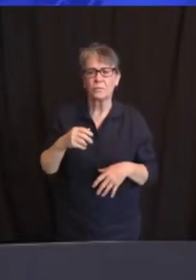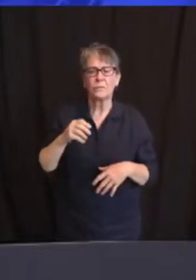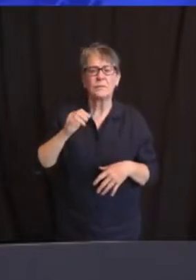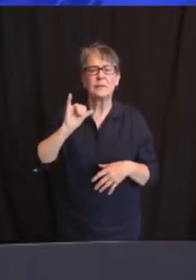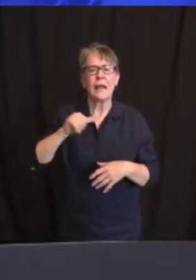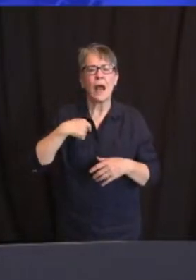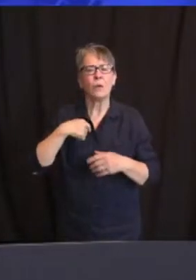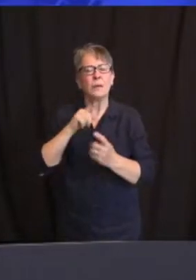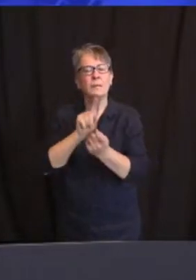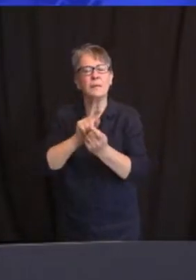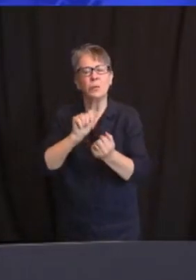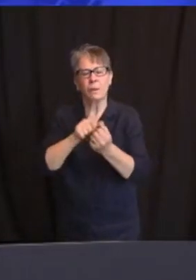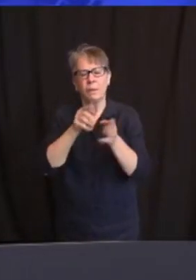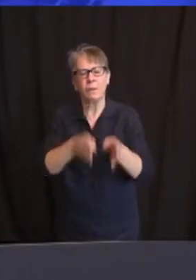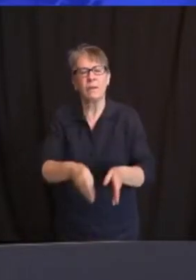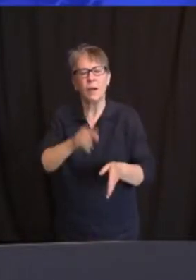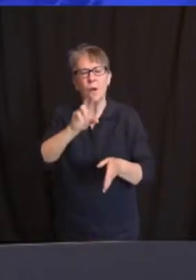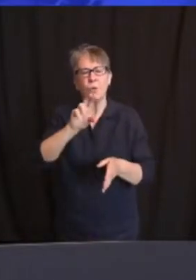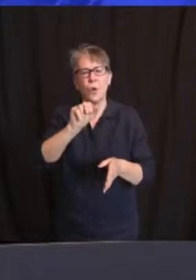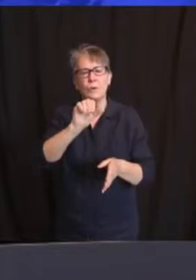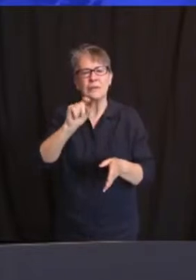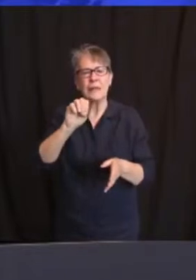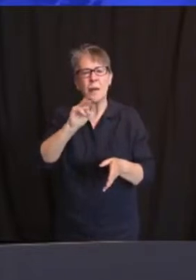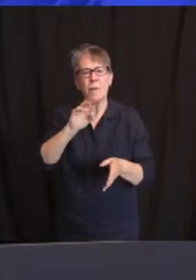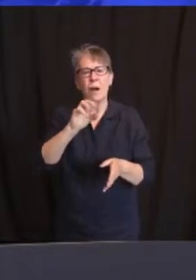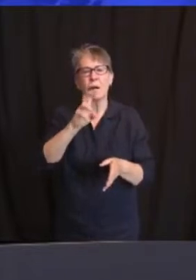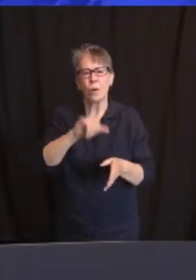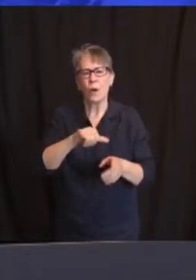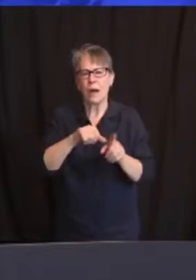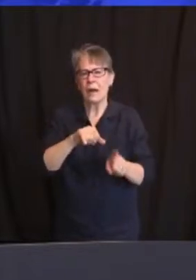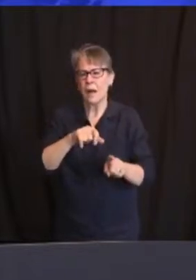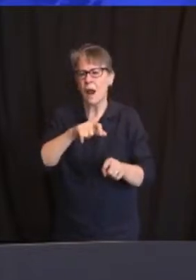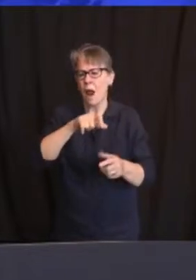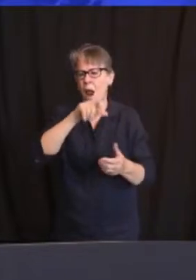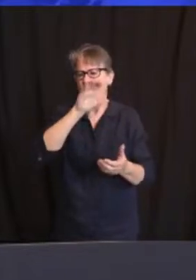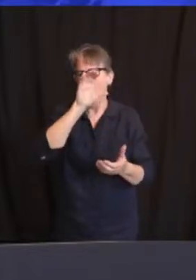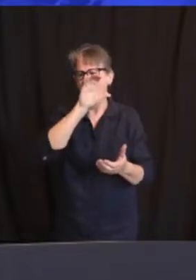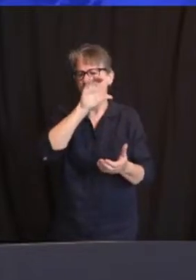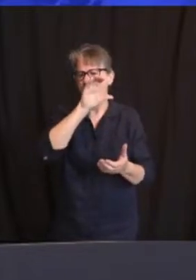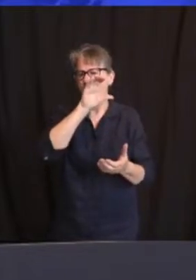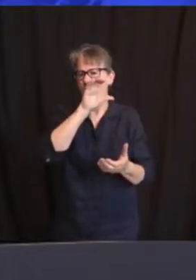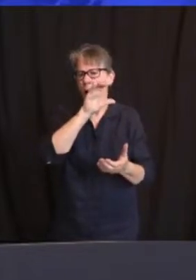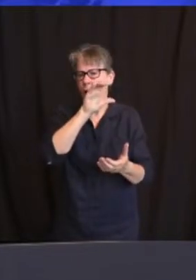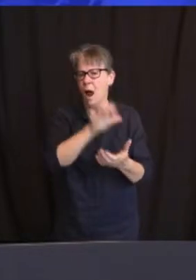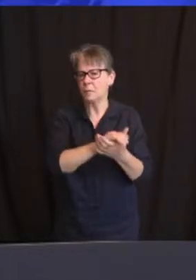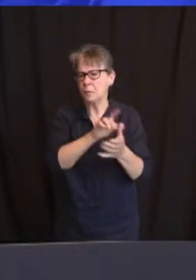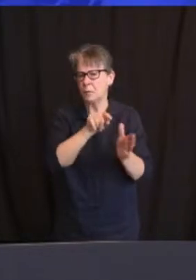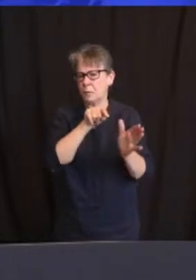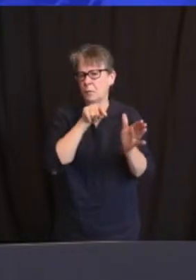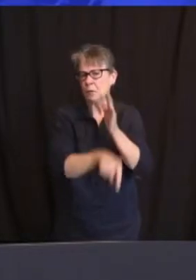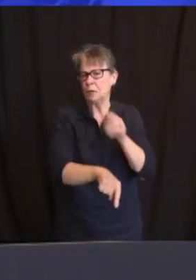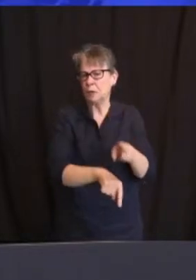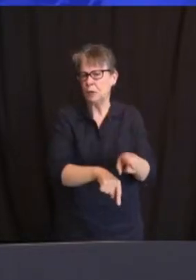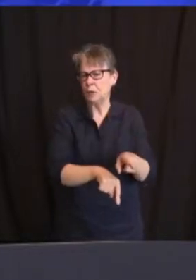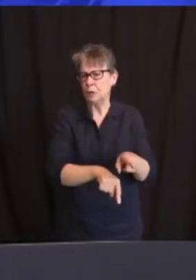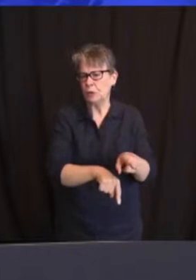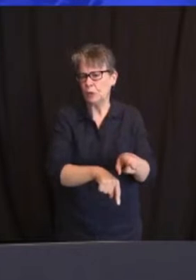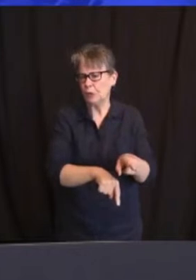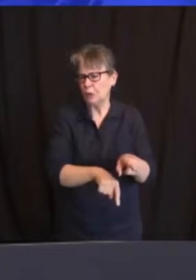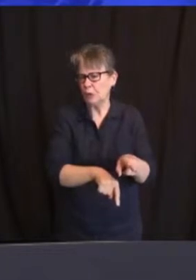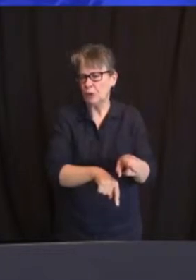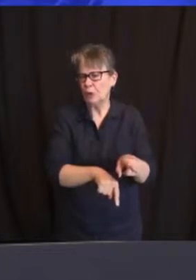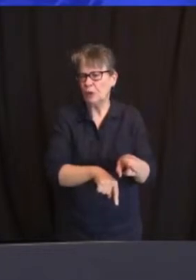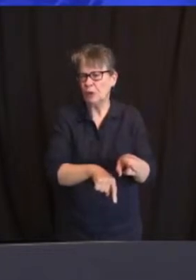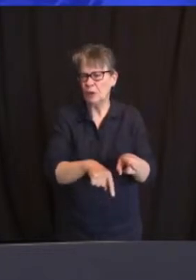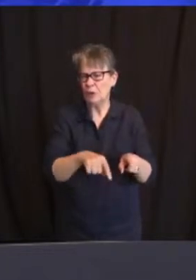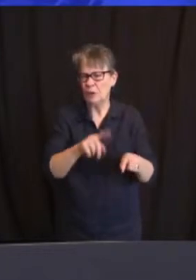years that we've had their names engraved on that National Law Enforcement Memorial. But we will be doing it virtually this year as a country and as a